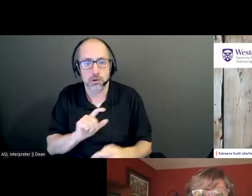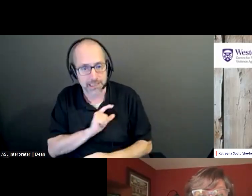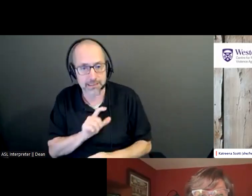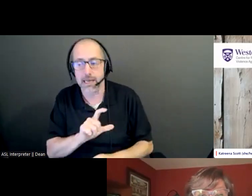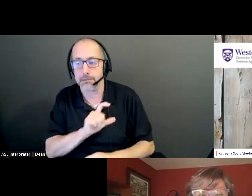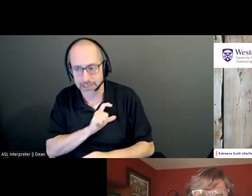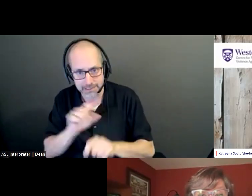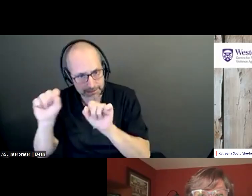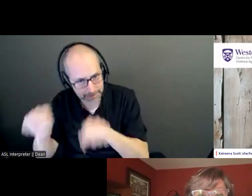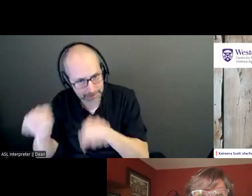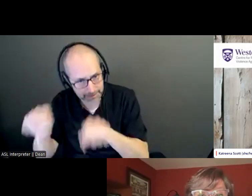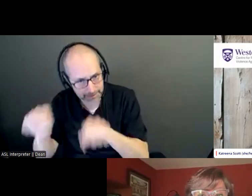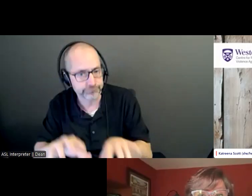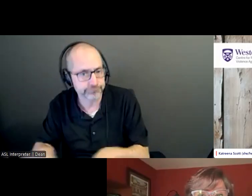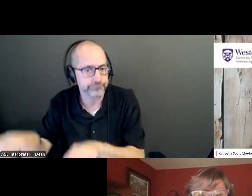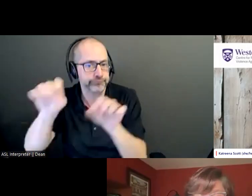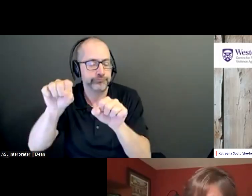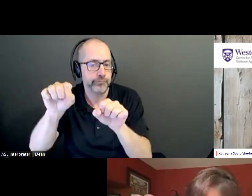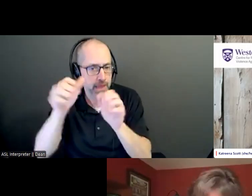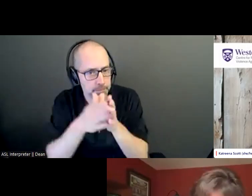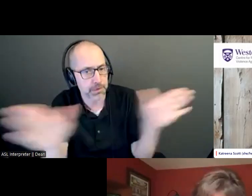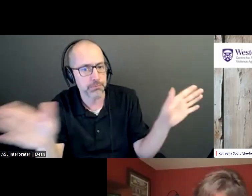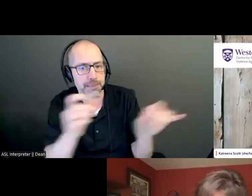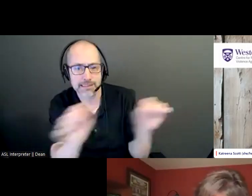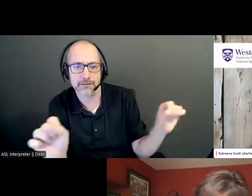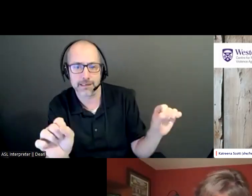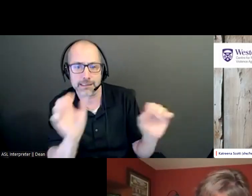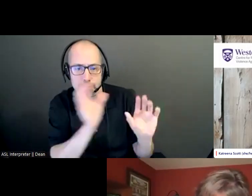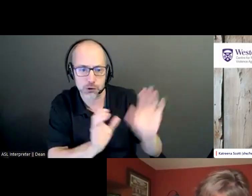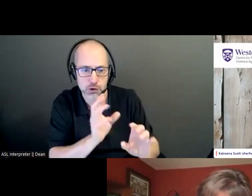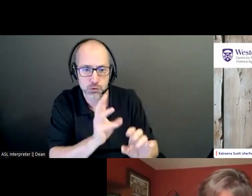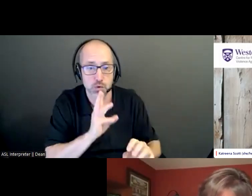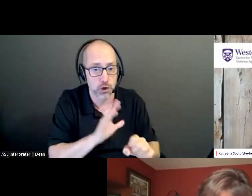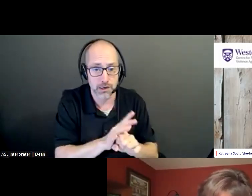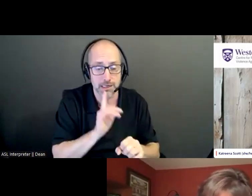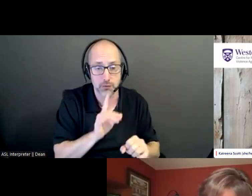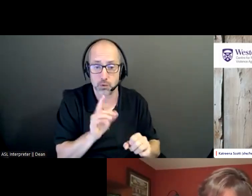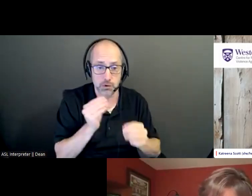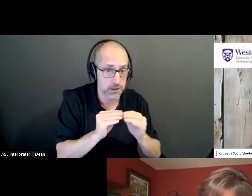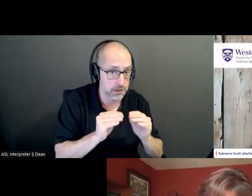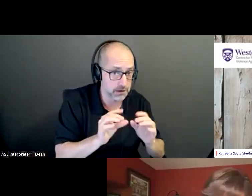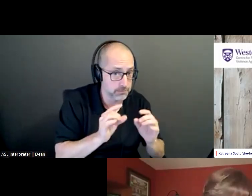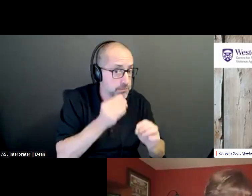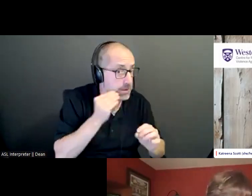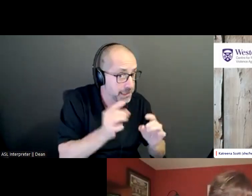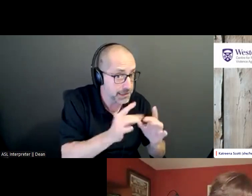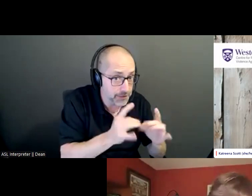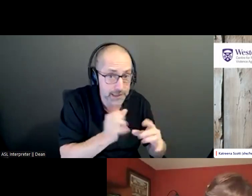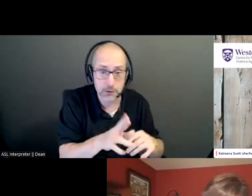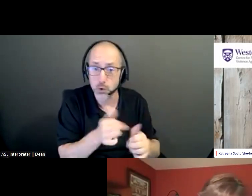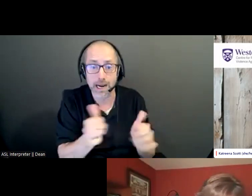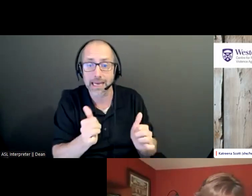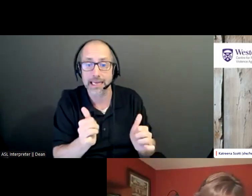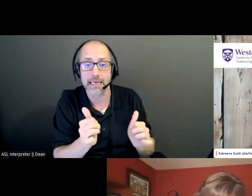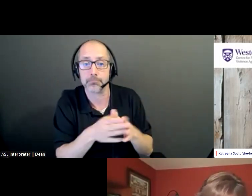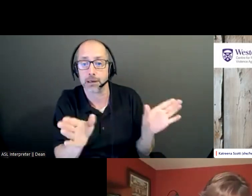public safety search warrant. And it's for mental health or domestic violence or any concerns for public safety. As far as the new enhancement to